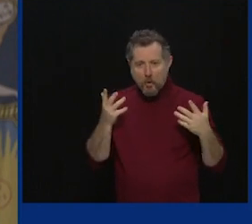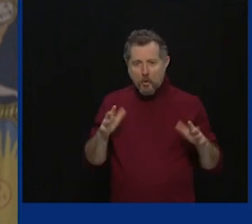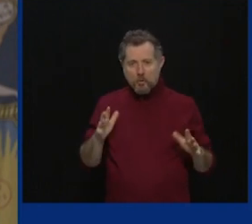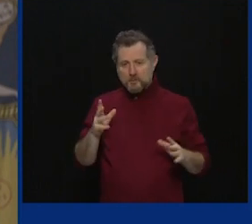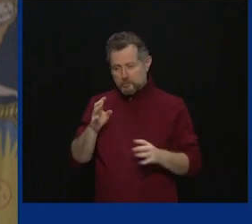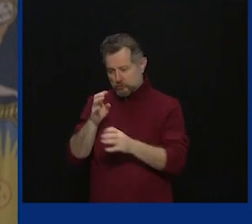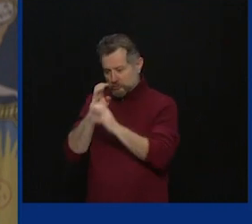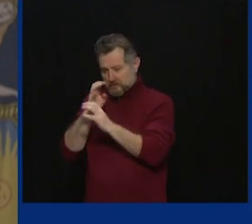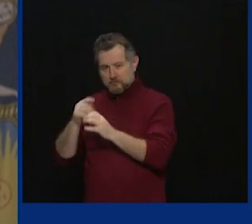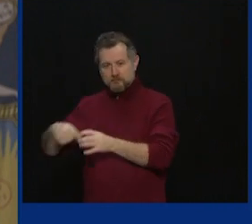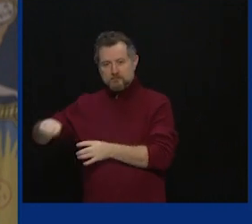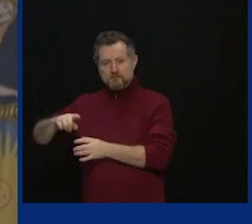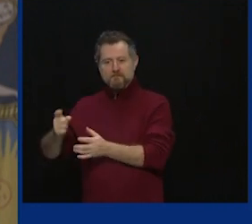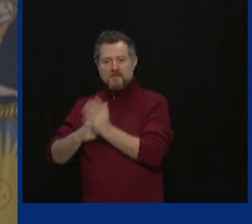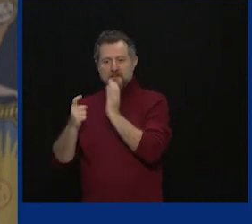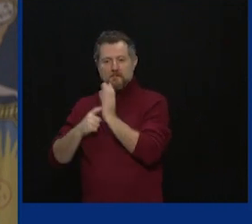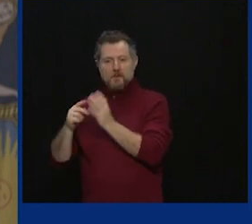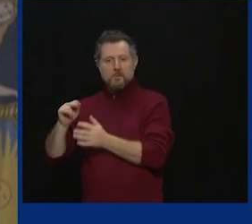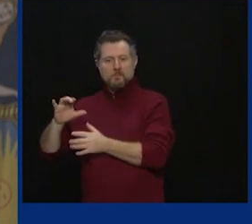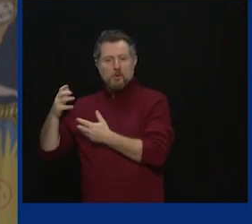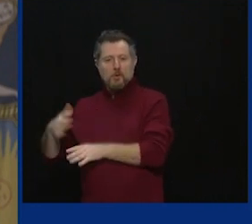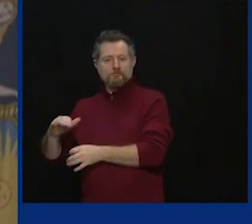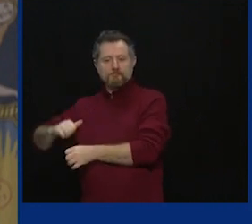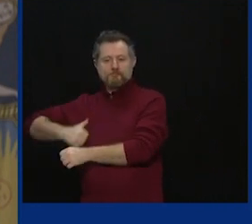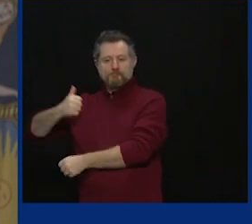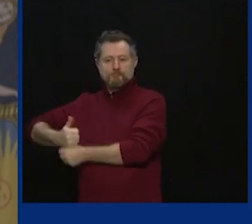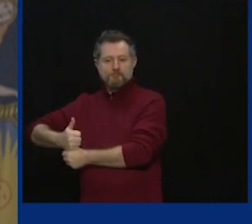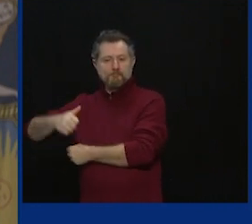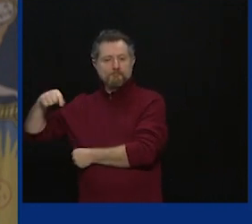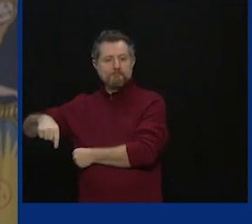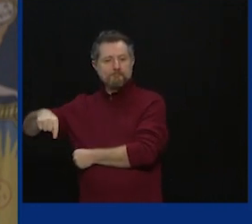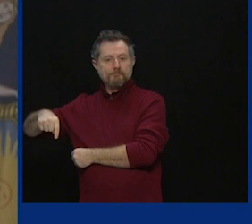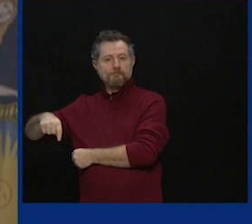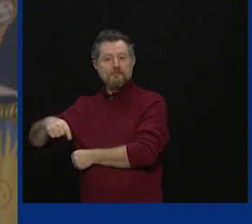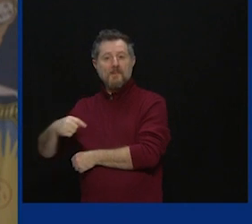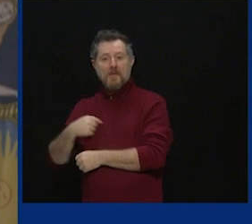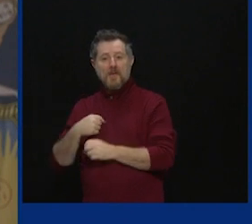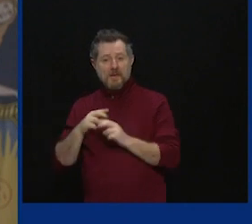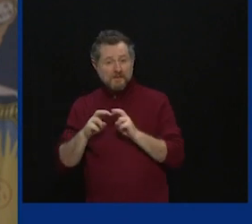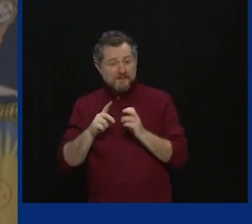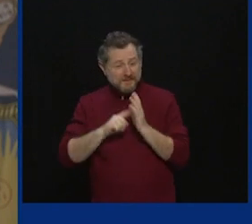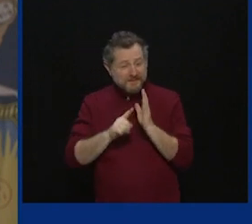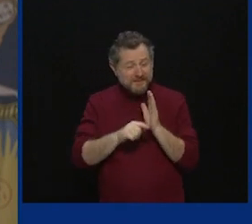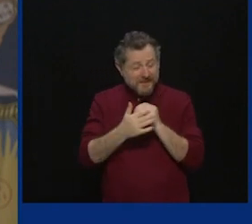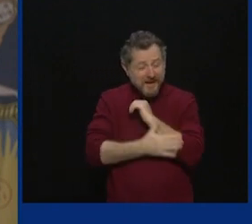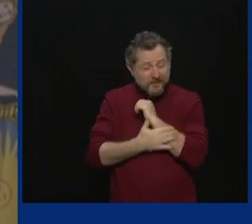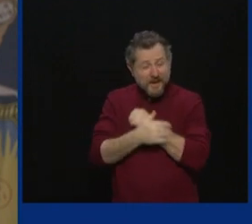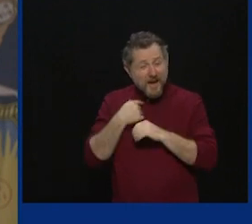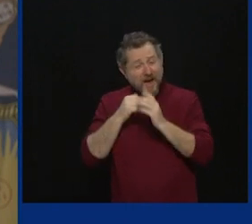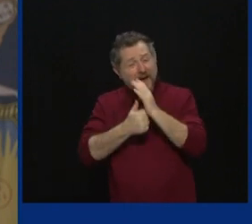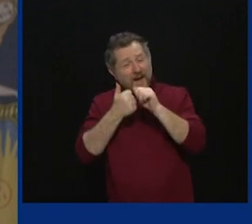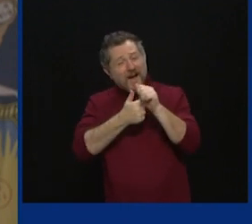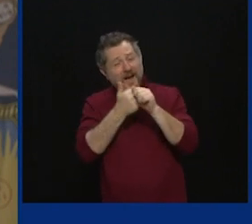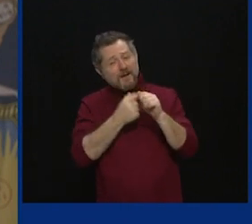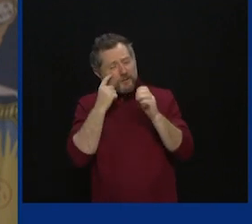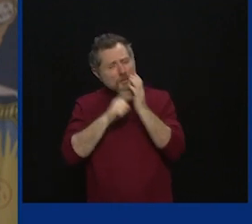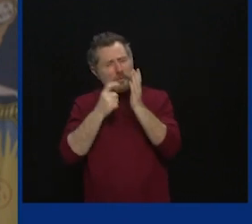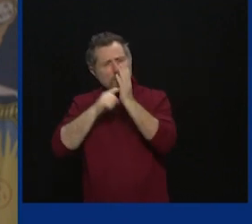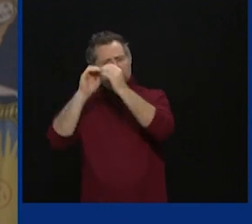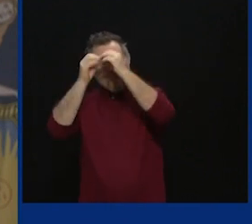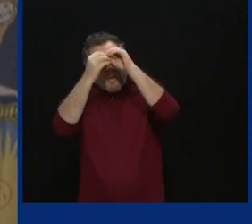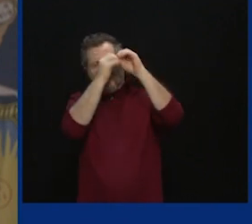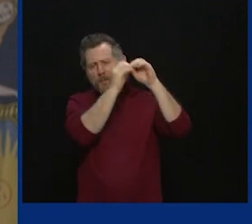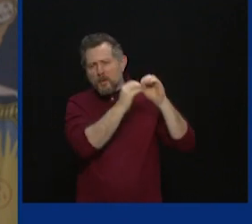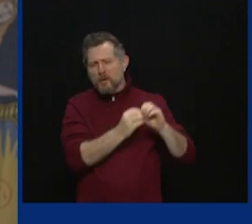So at that point, it just made sense. I looked at every single county, and I saw the trends. I didn't see a single county where the numbers were